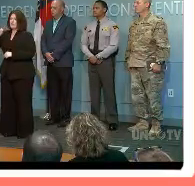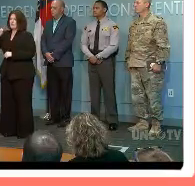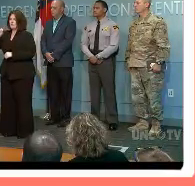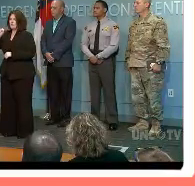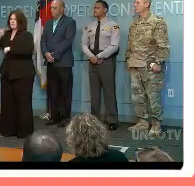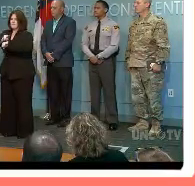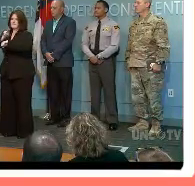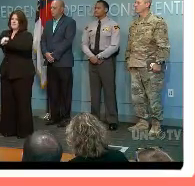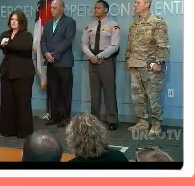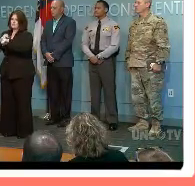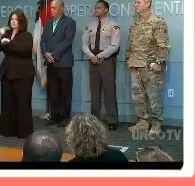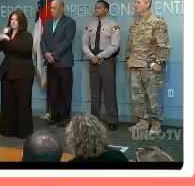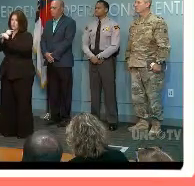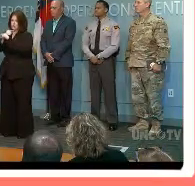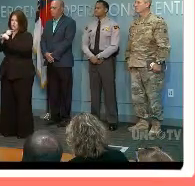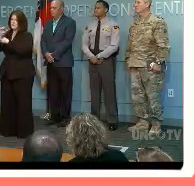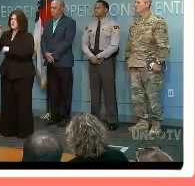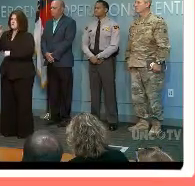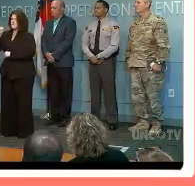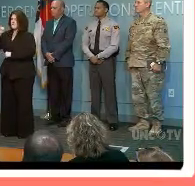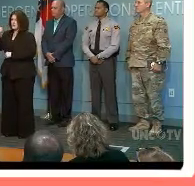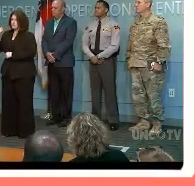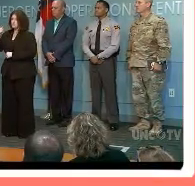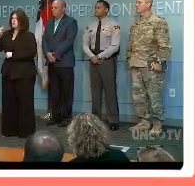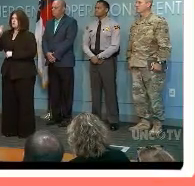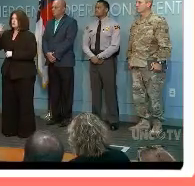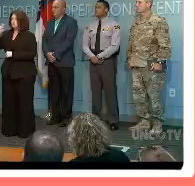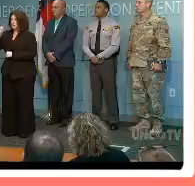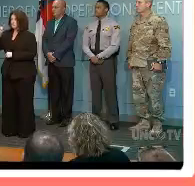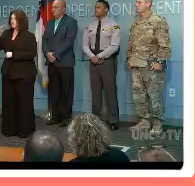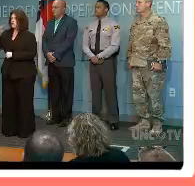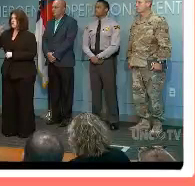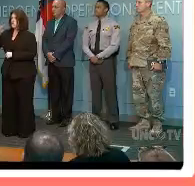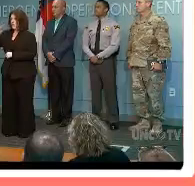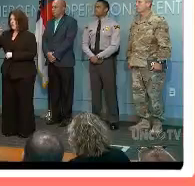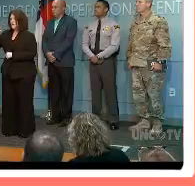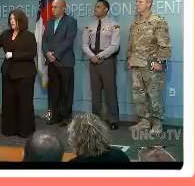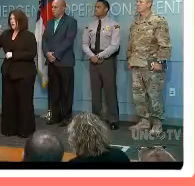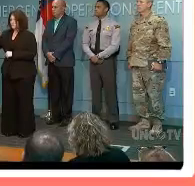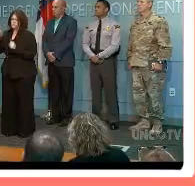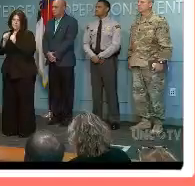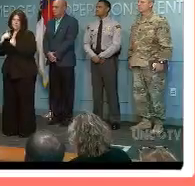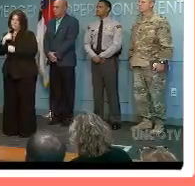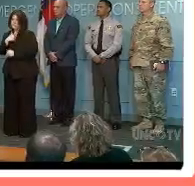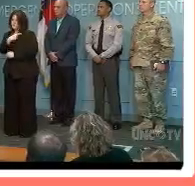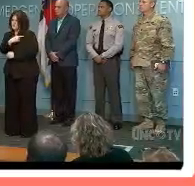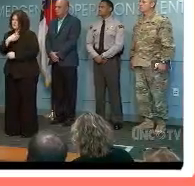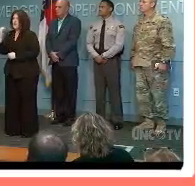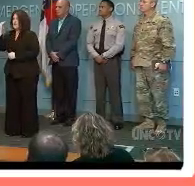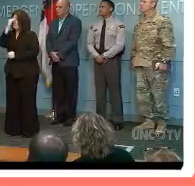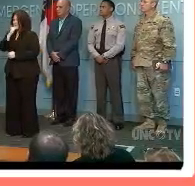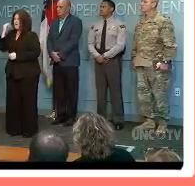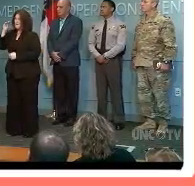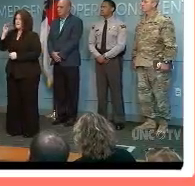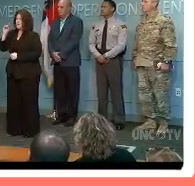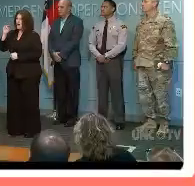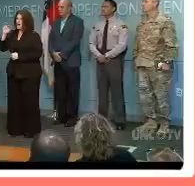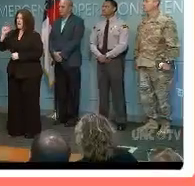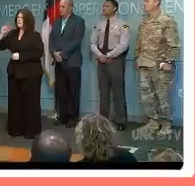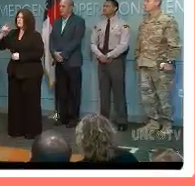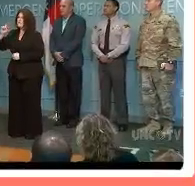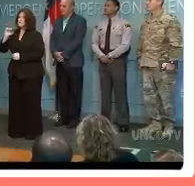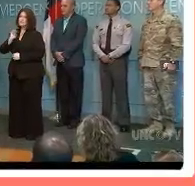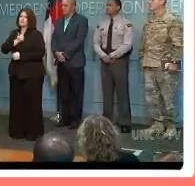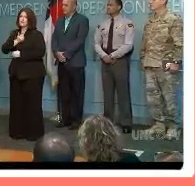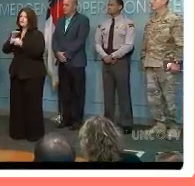Carolina National Guard, Major General Greg Lusk, who's here with us. And Monica McGee is